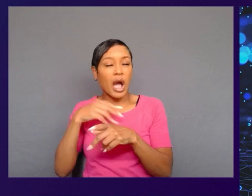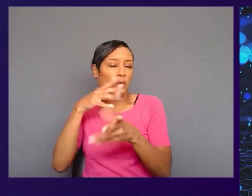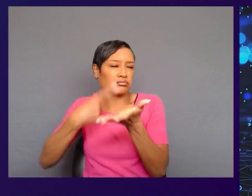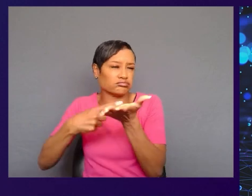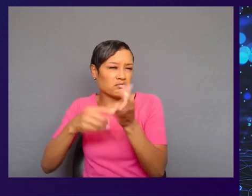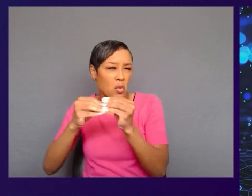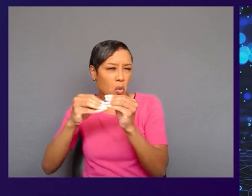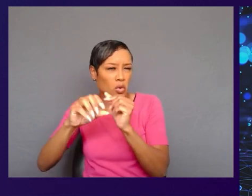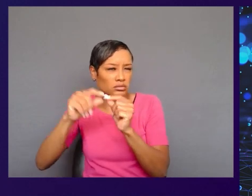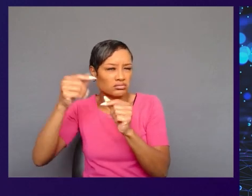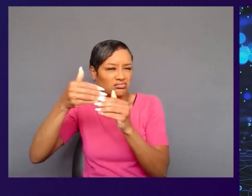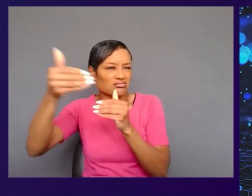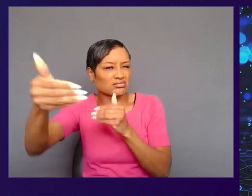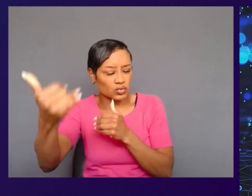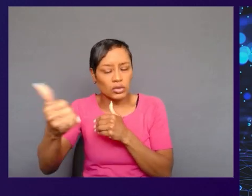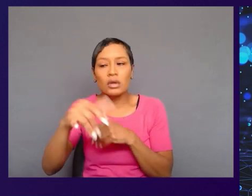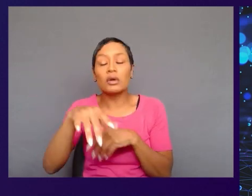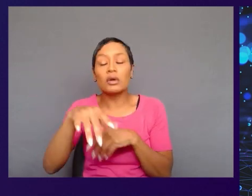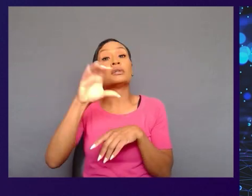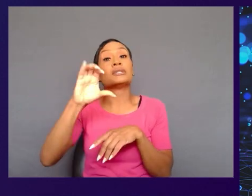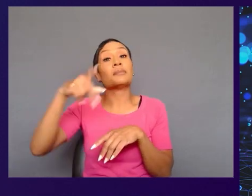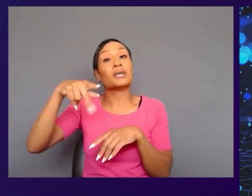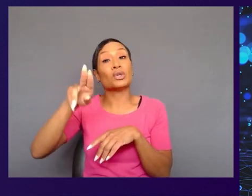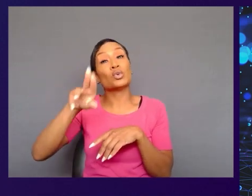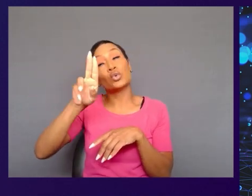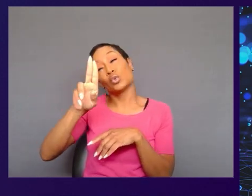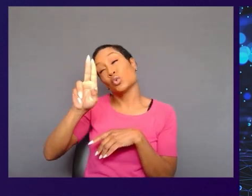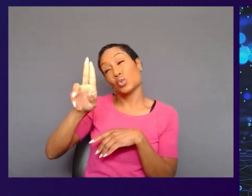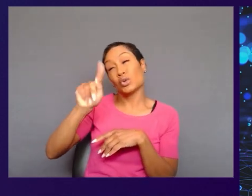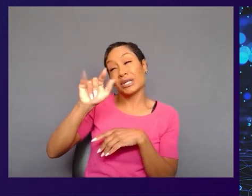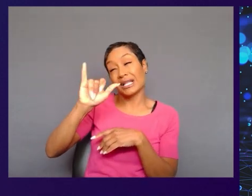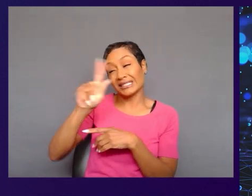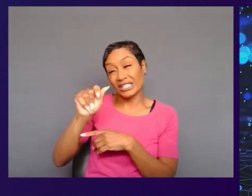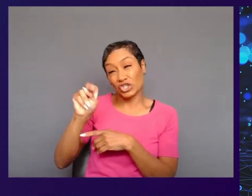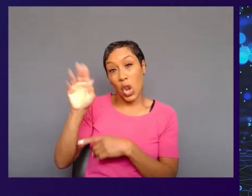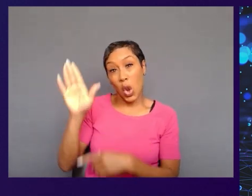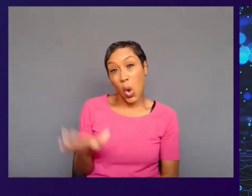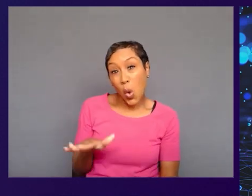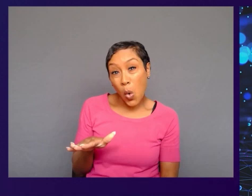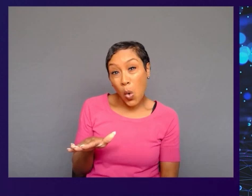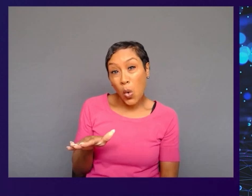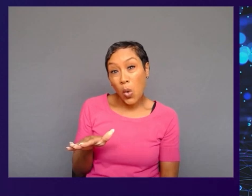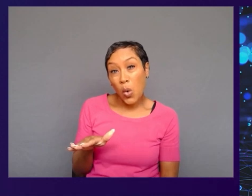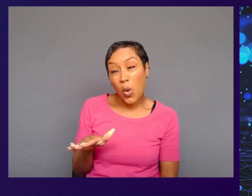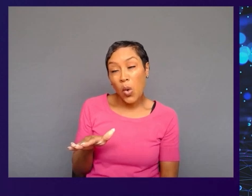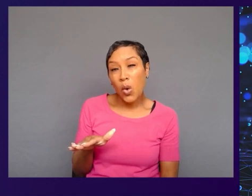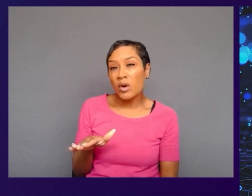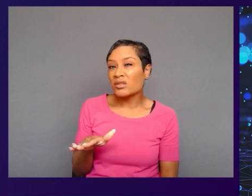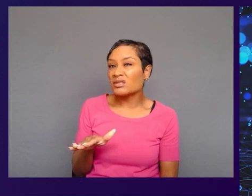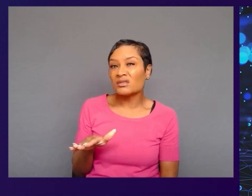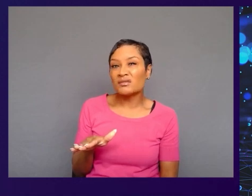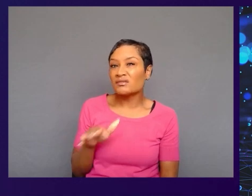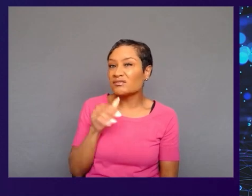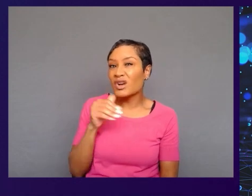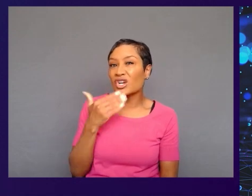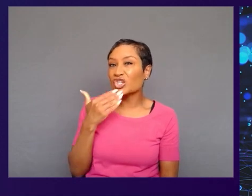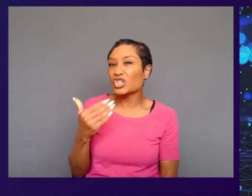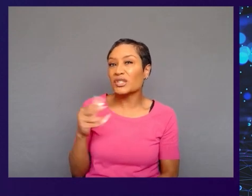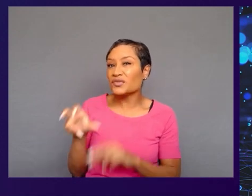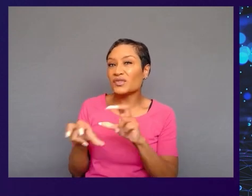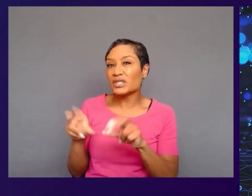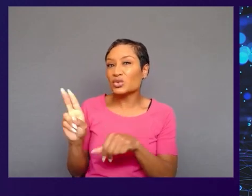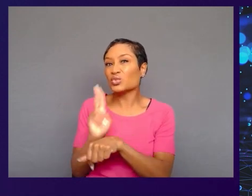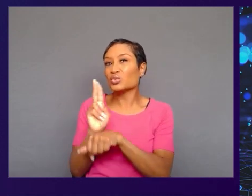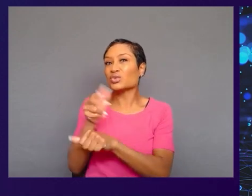right? So if your CPU utilization isn't high, that is not a great use of your investment, right?